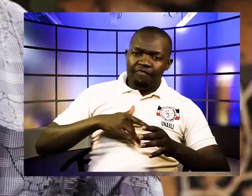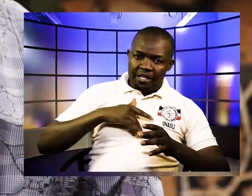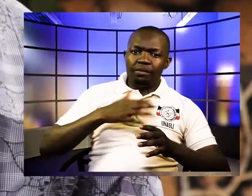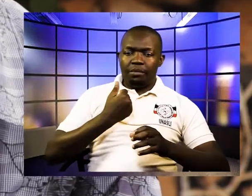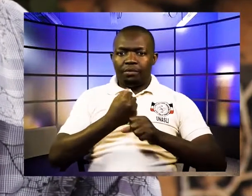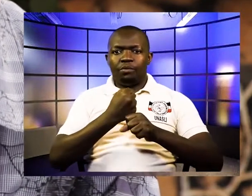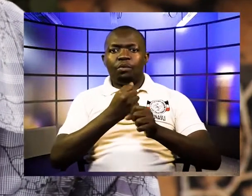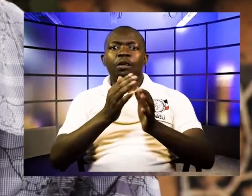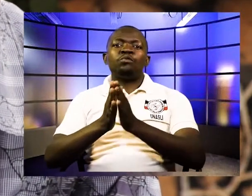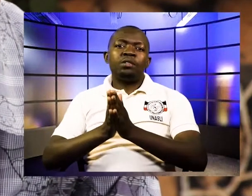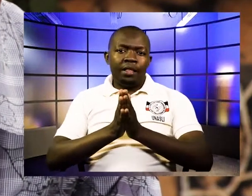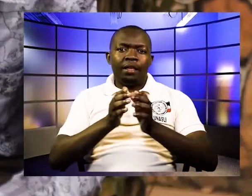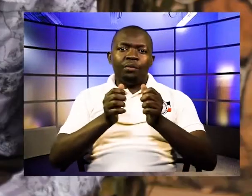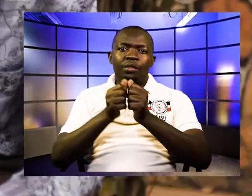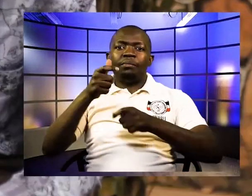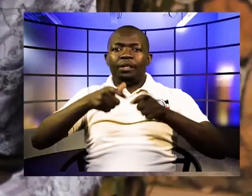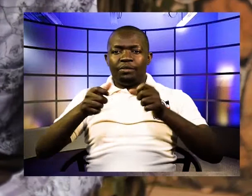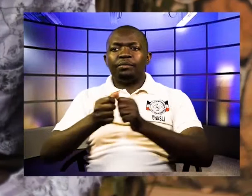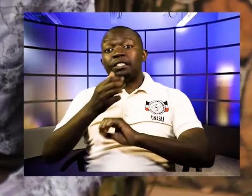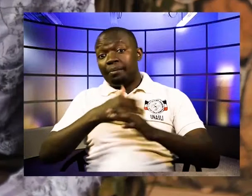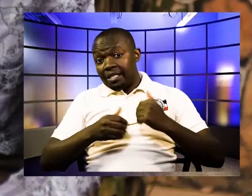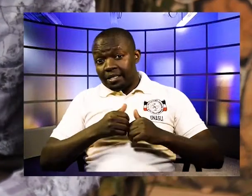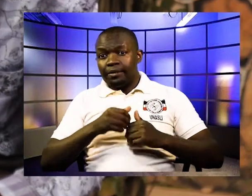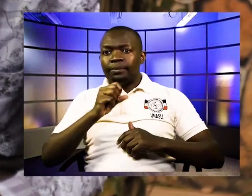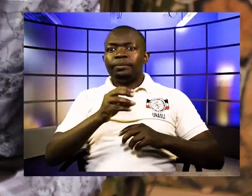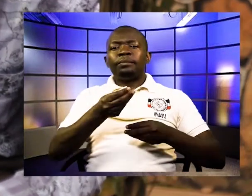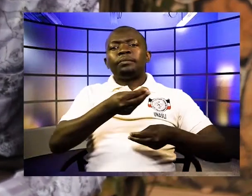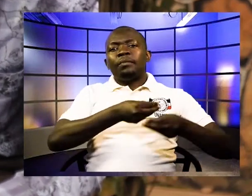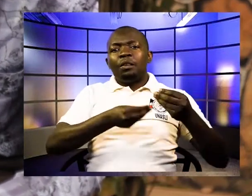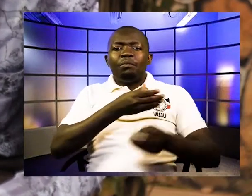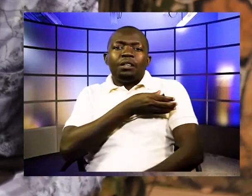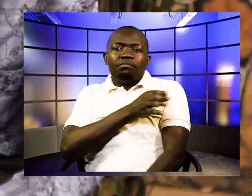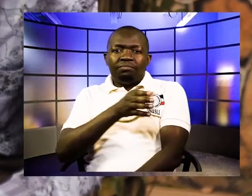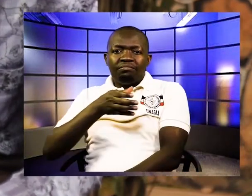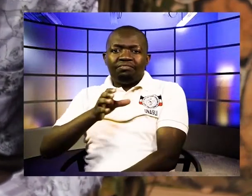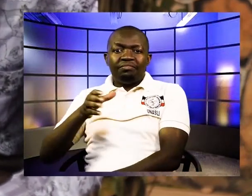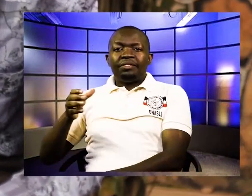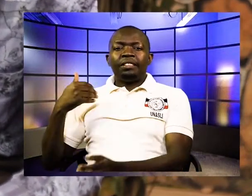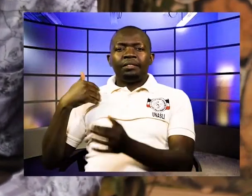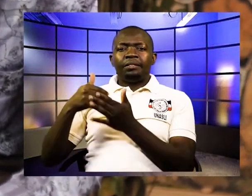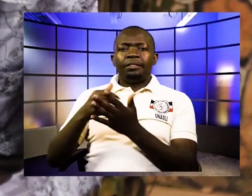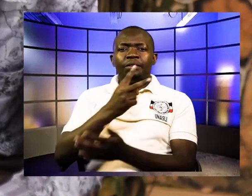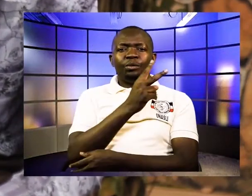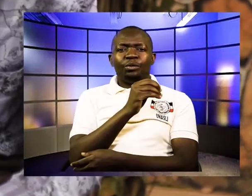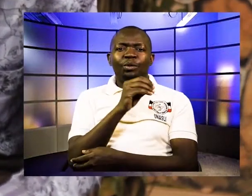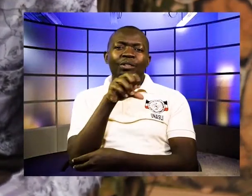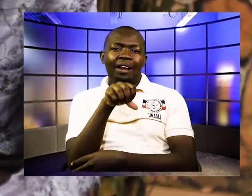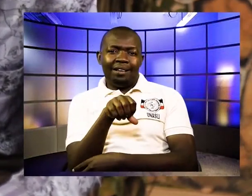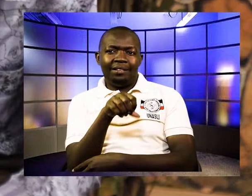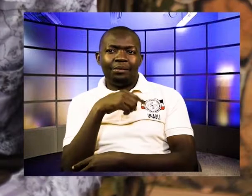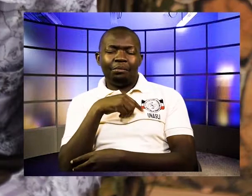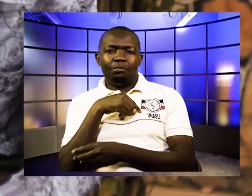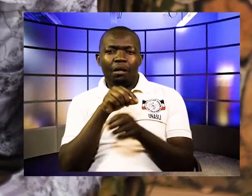persons with the disabilities. So economic empowerment, since 2009, we have covered now over